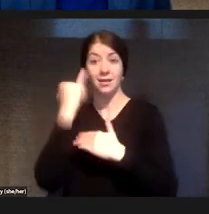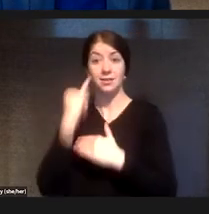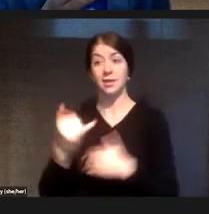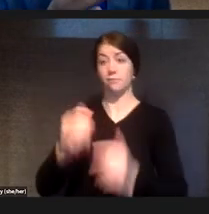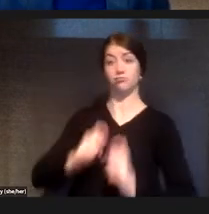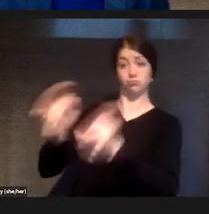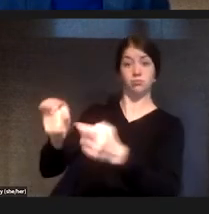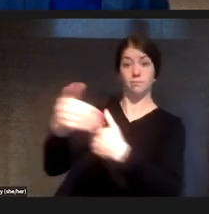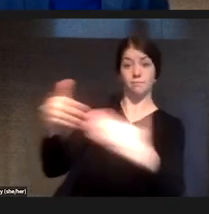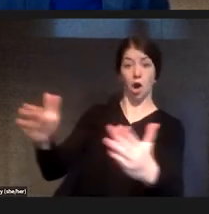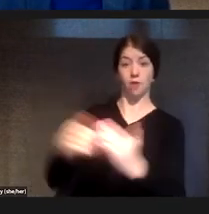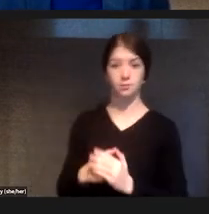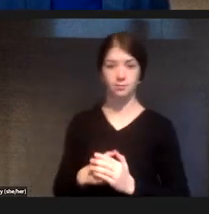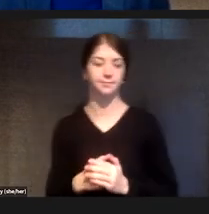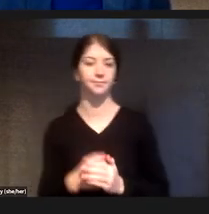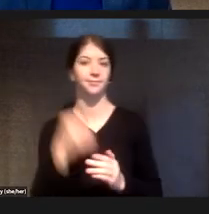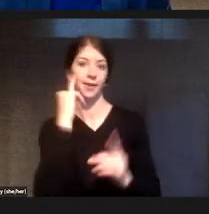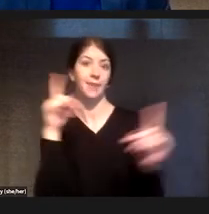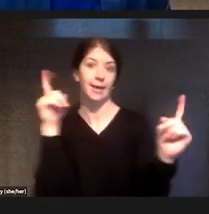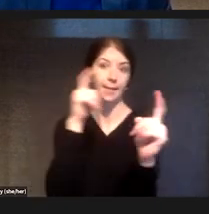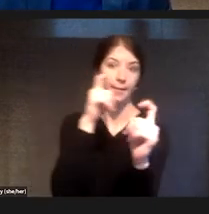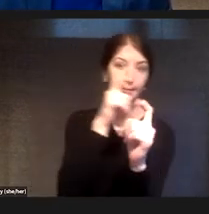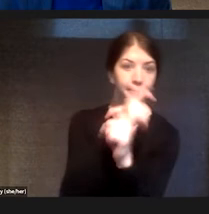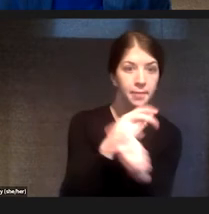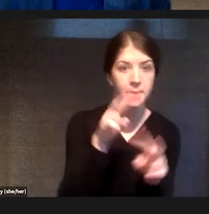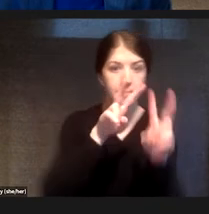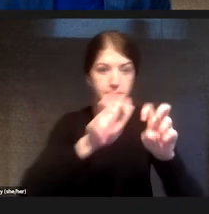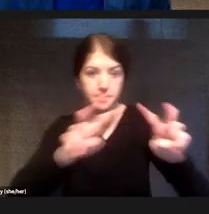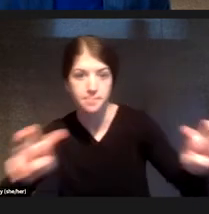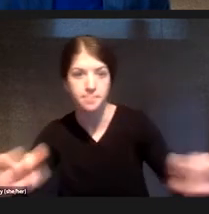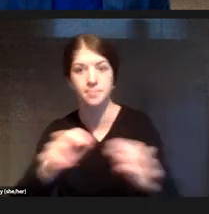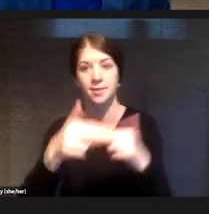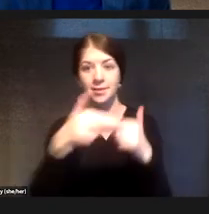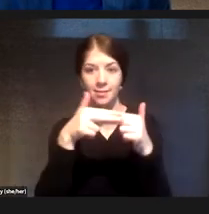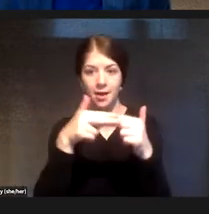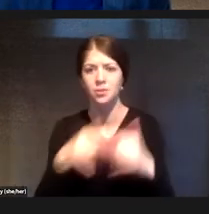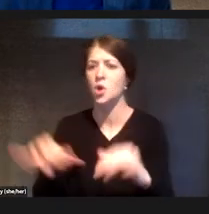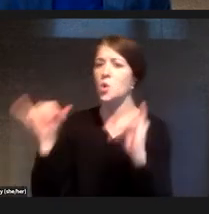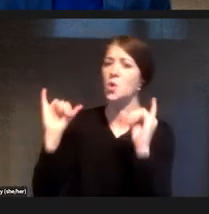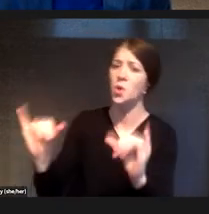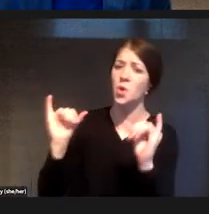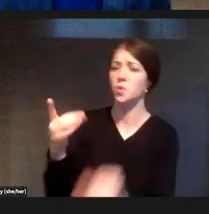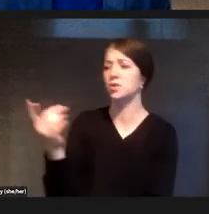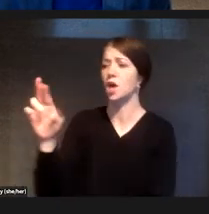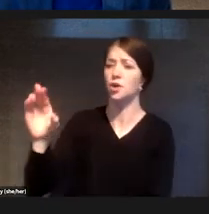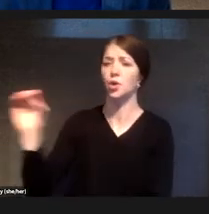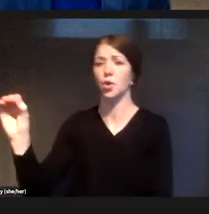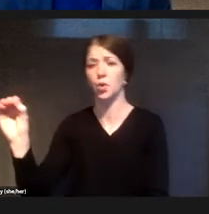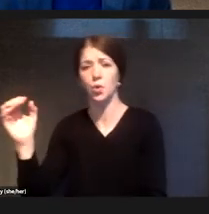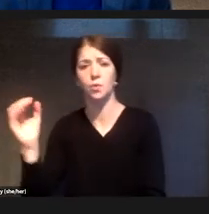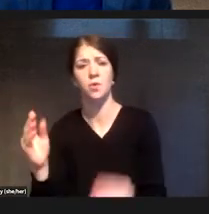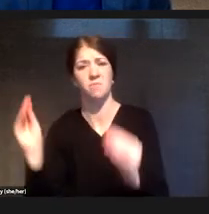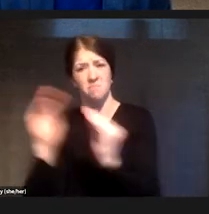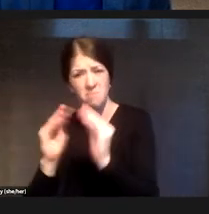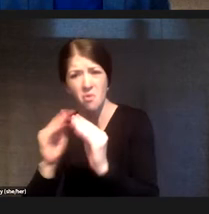depending on how intricate some people look at these slides, they'll say, oh, well, Dr. Okanlami, by the looks of this, it takes a lot more wood to make that ramp than it